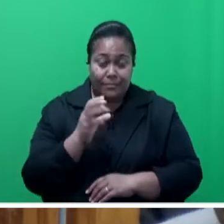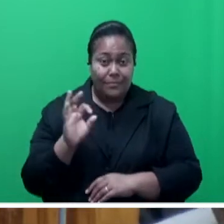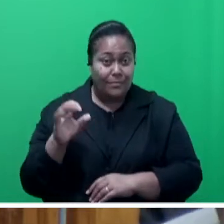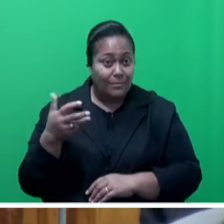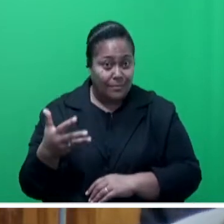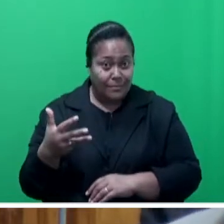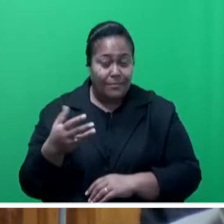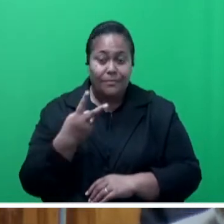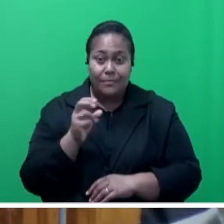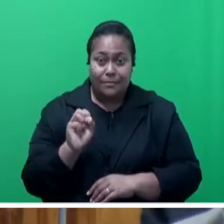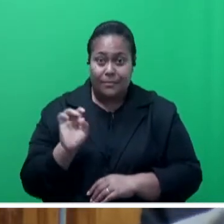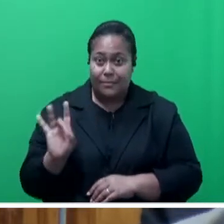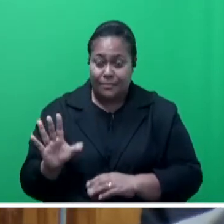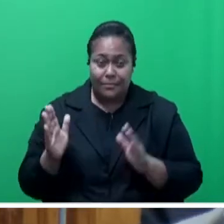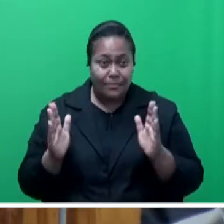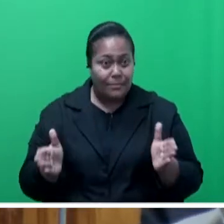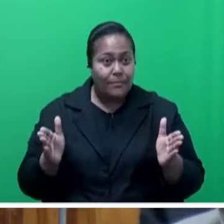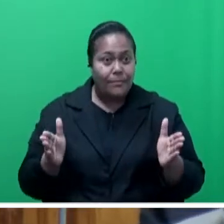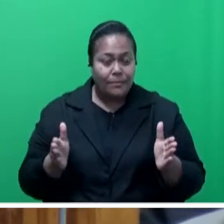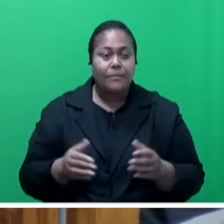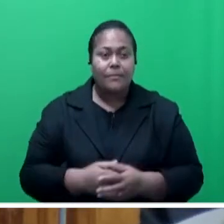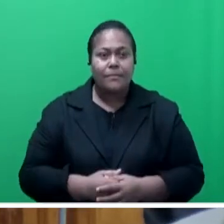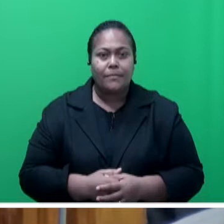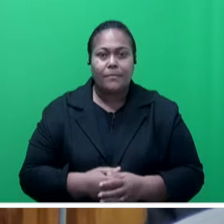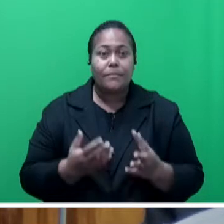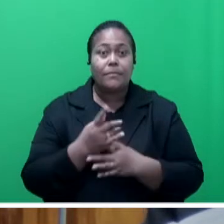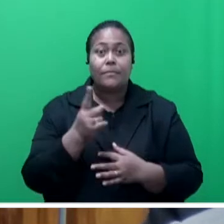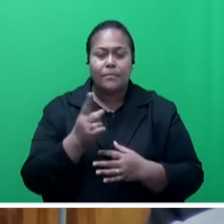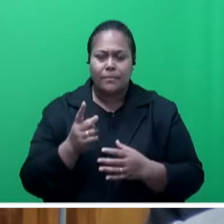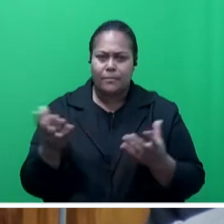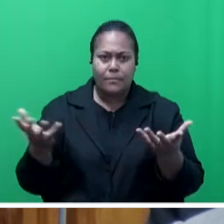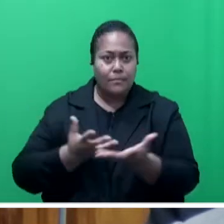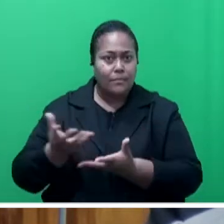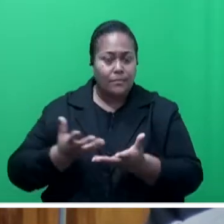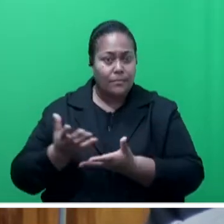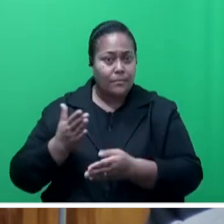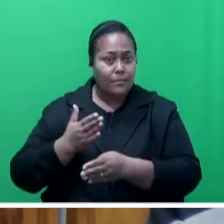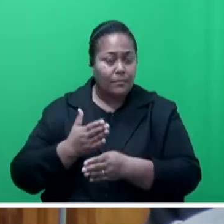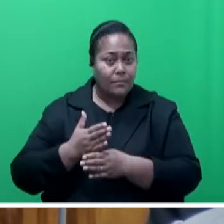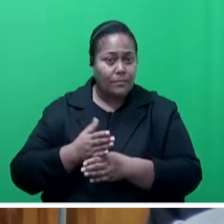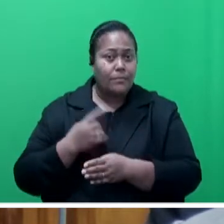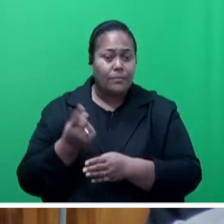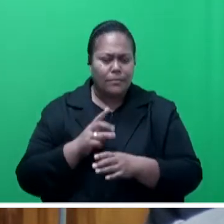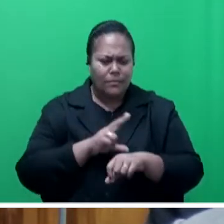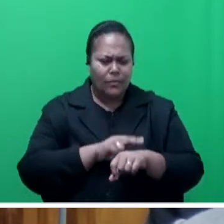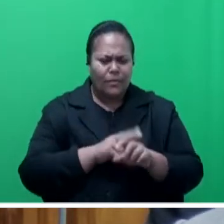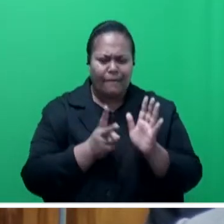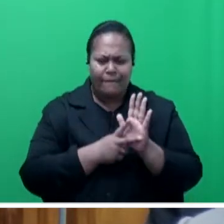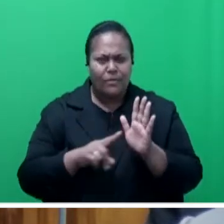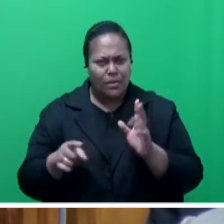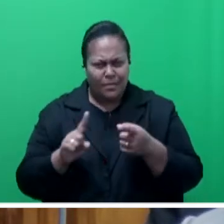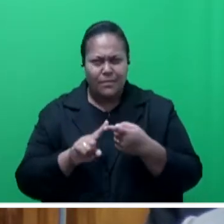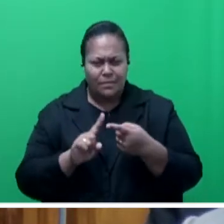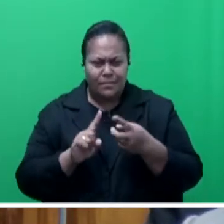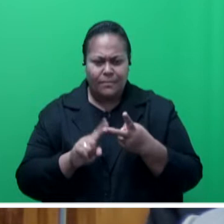was through a collaboration between Dr. Vijay Kapadia, his group, the